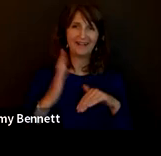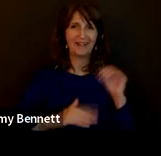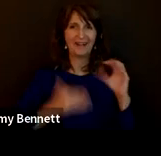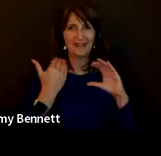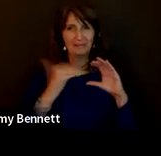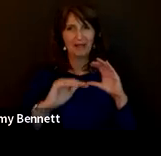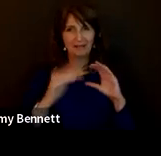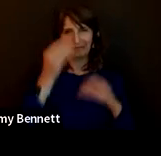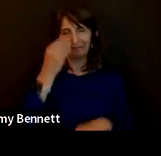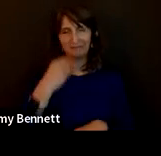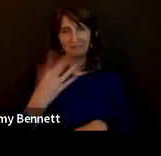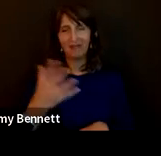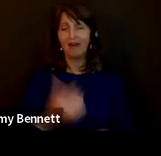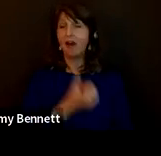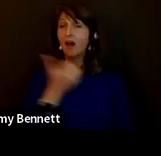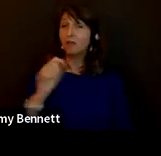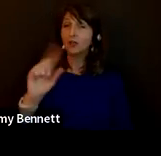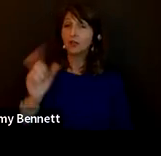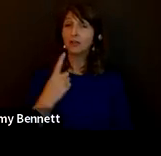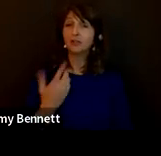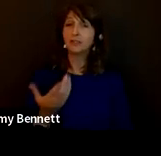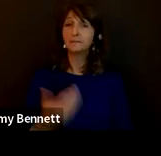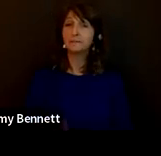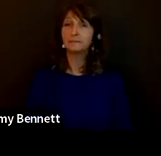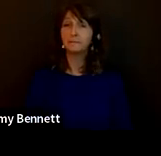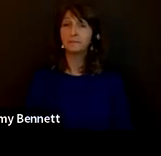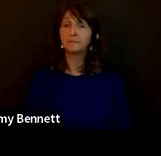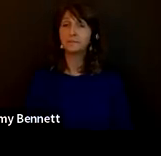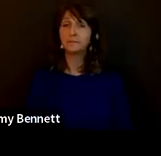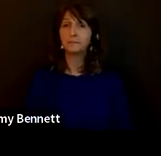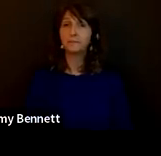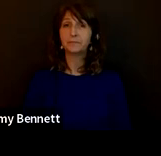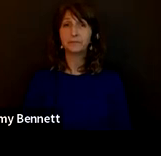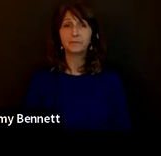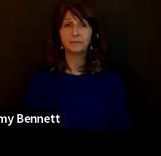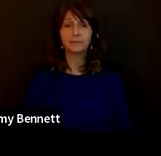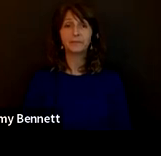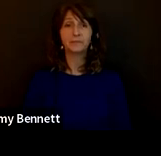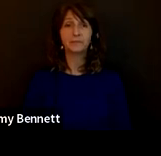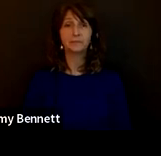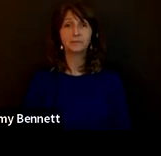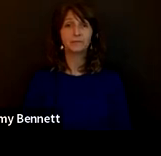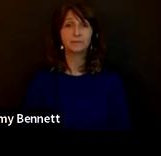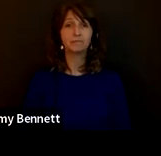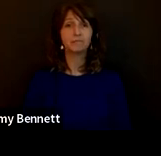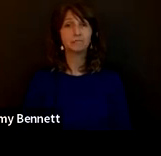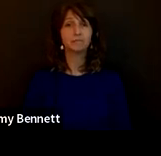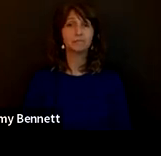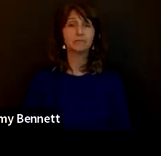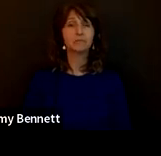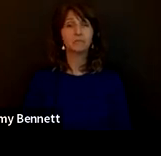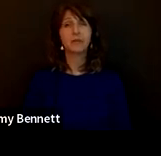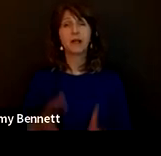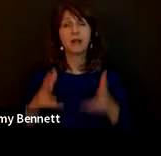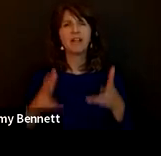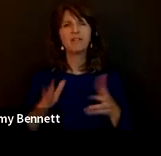All right. Were there any more questions that we wanted to explore more? I think we have roughly about 12 more